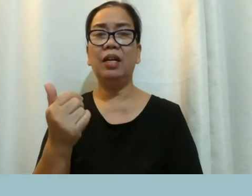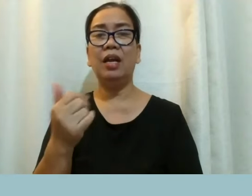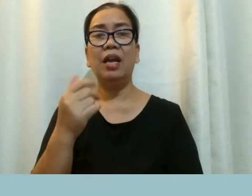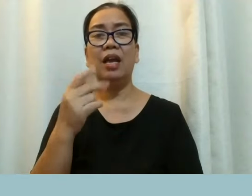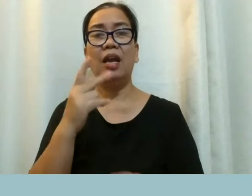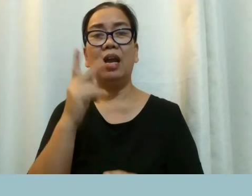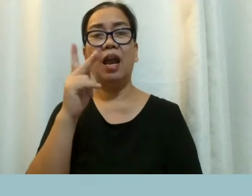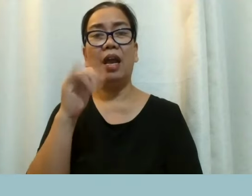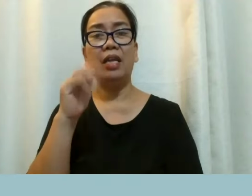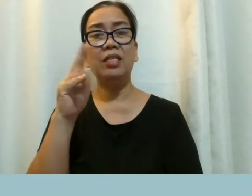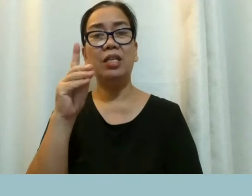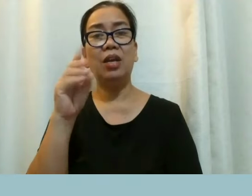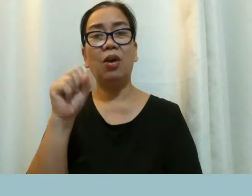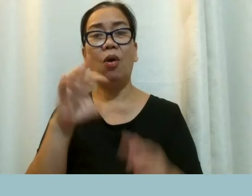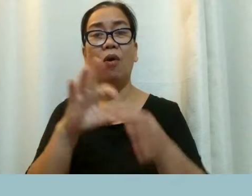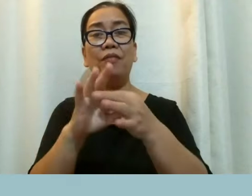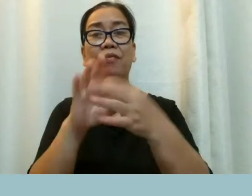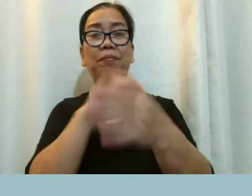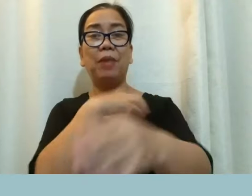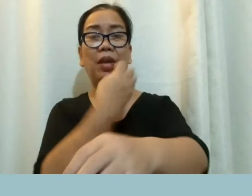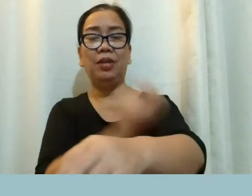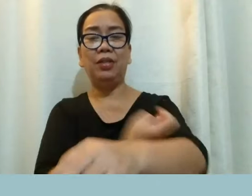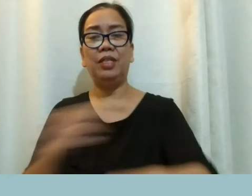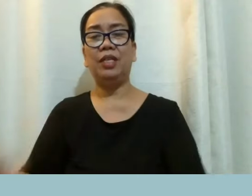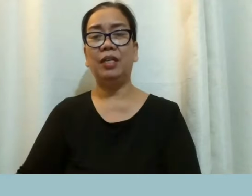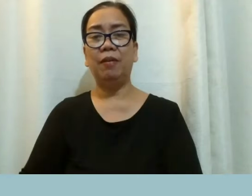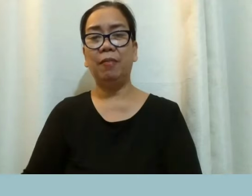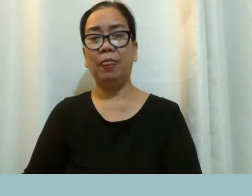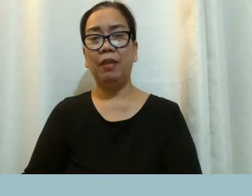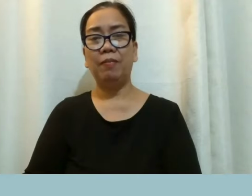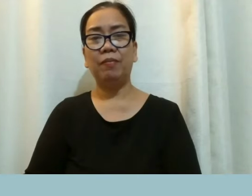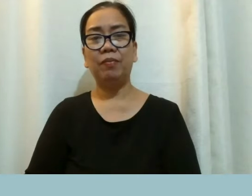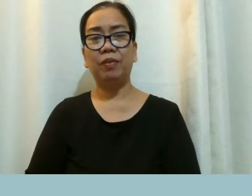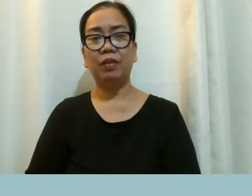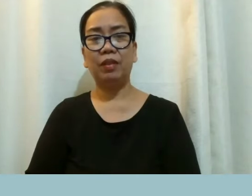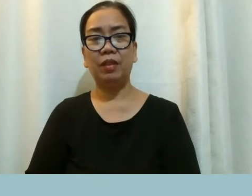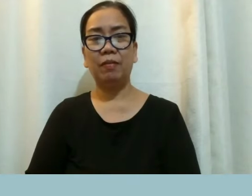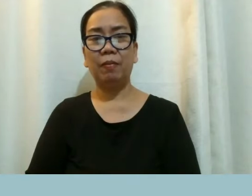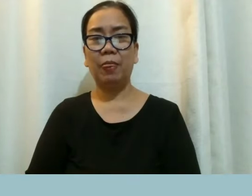other kinds of energy.